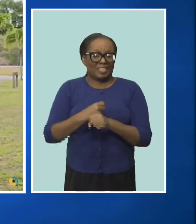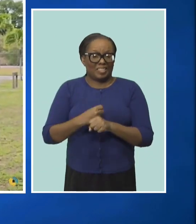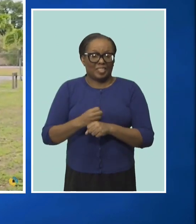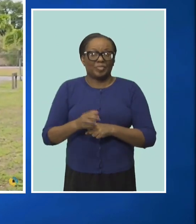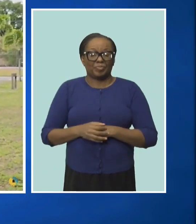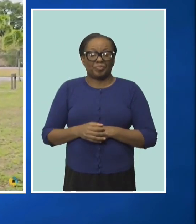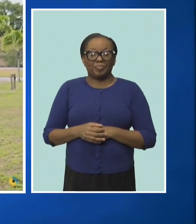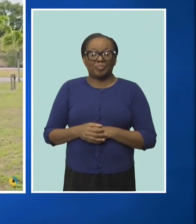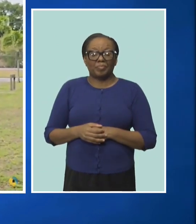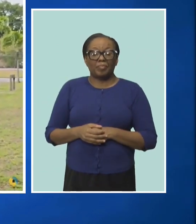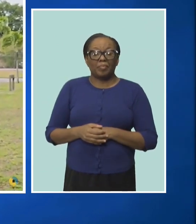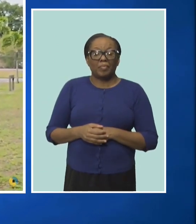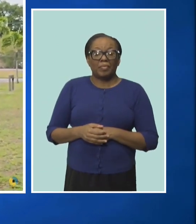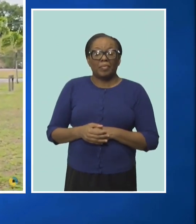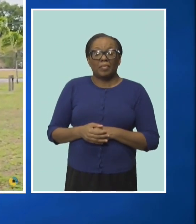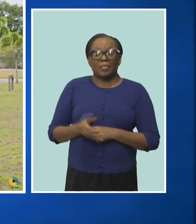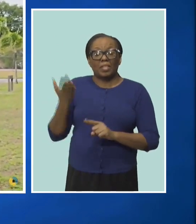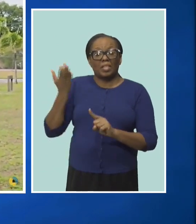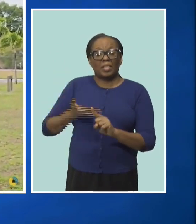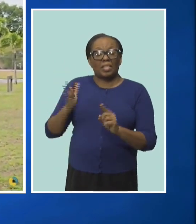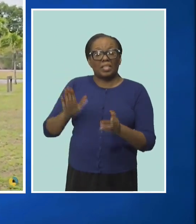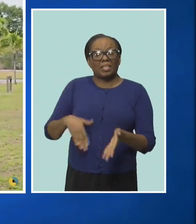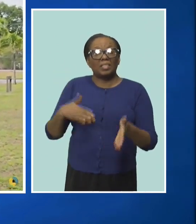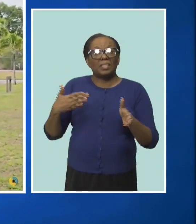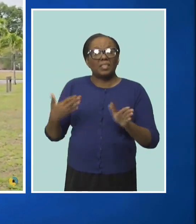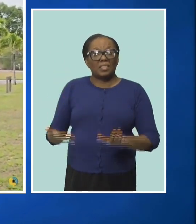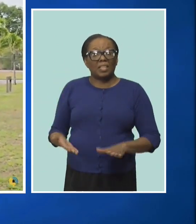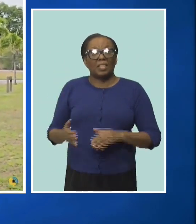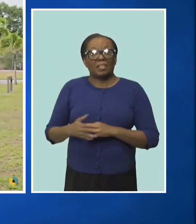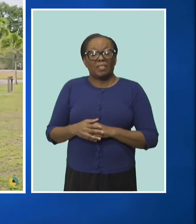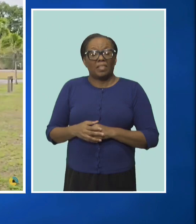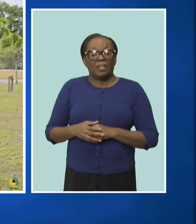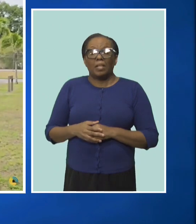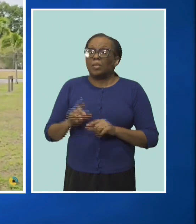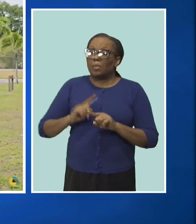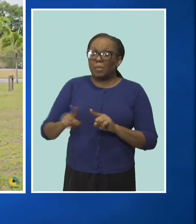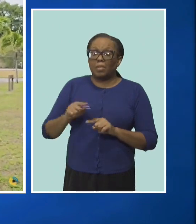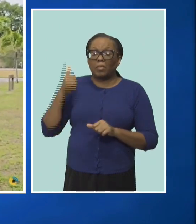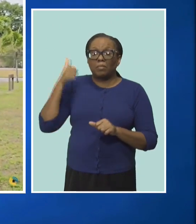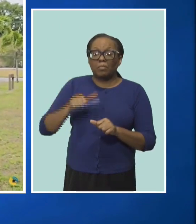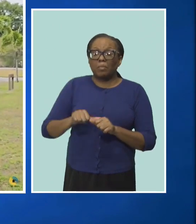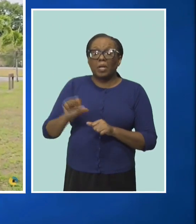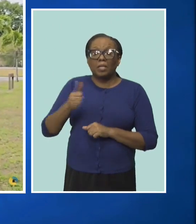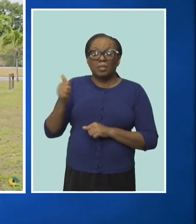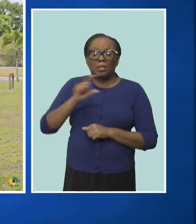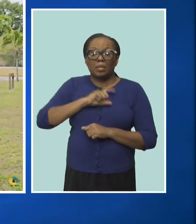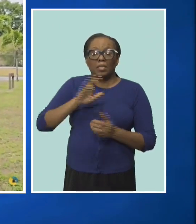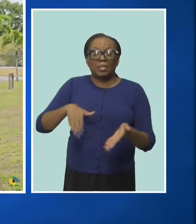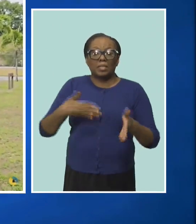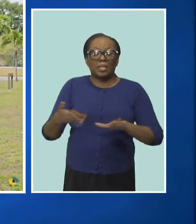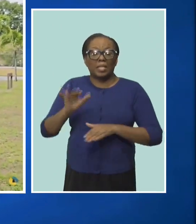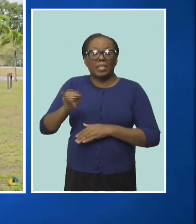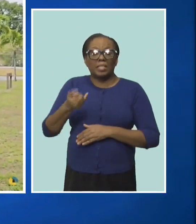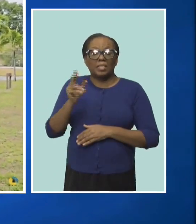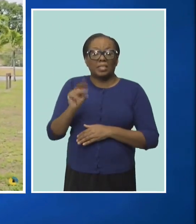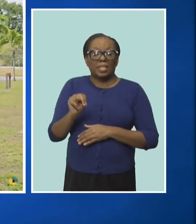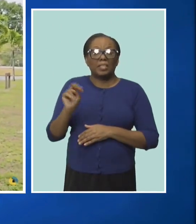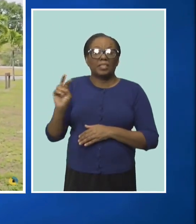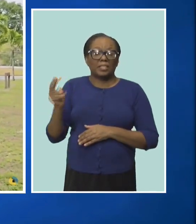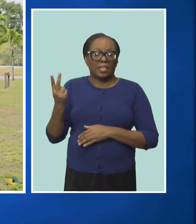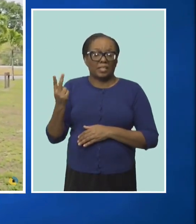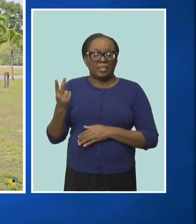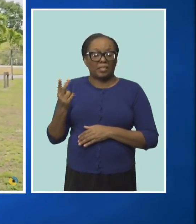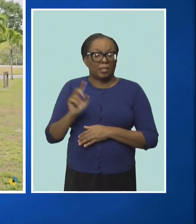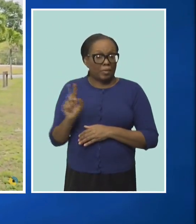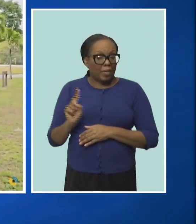The inspector's death follows Sergeant Antonio Rochester, who died tragically on January 2nd along Tudor Bridge St.